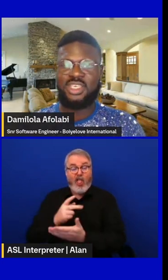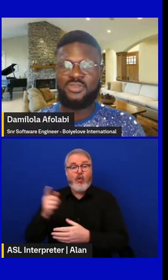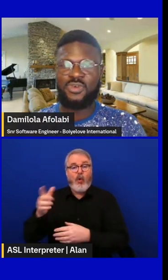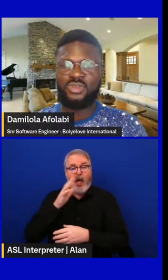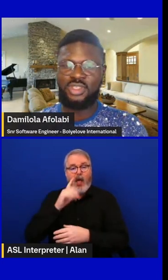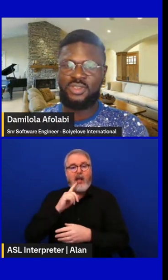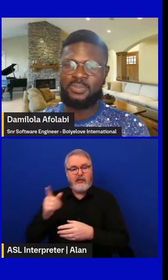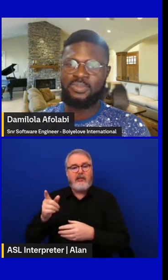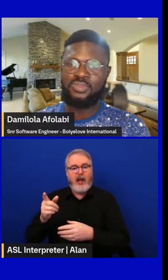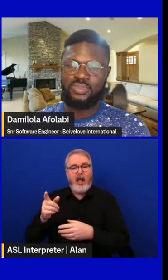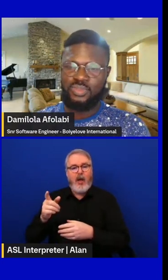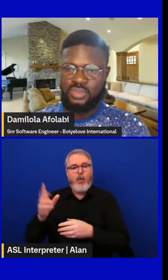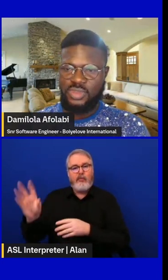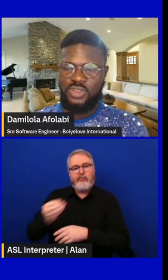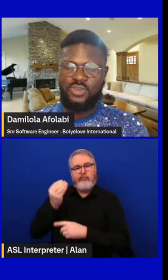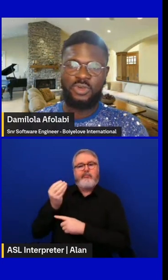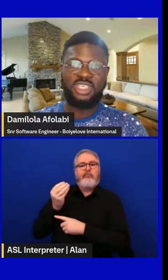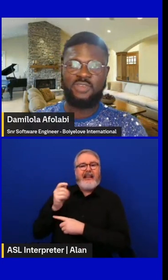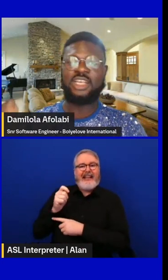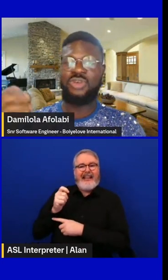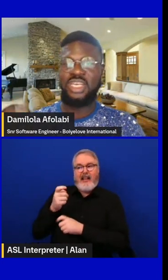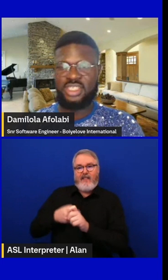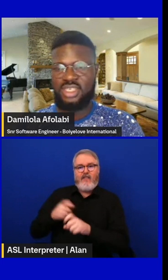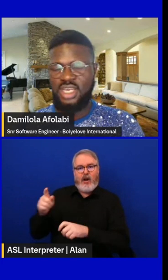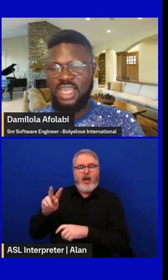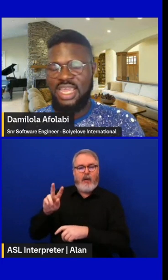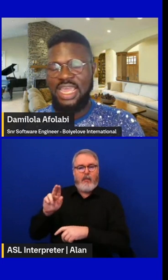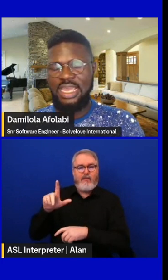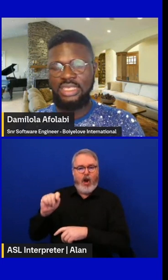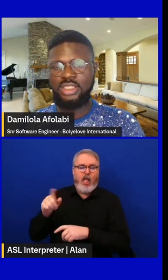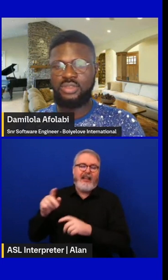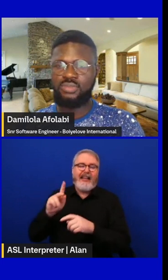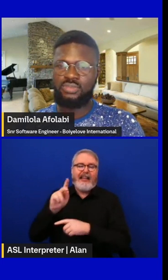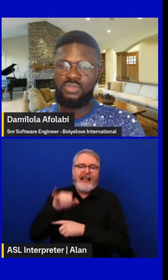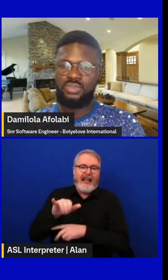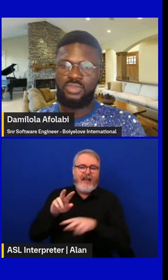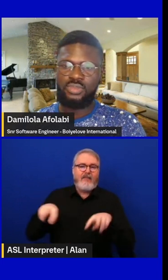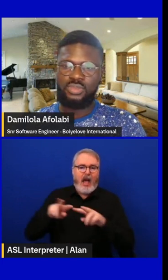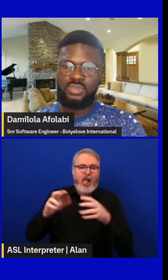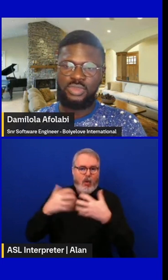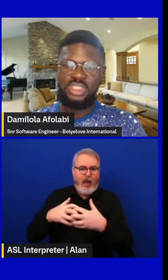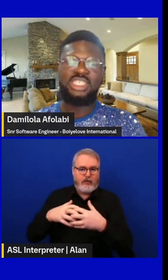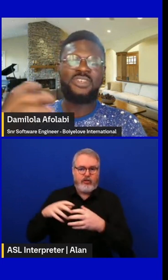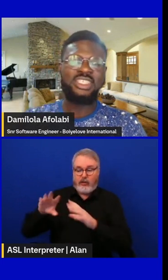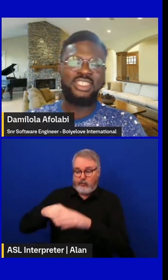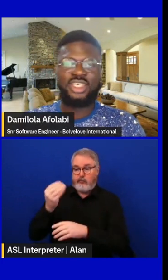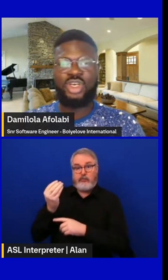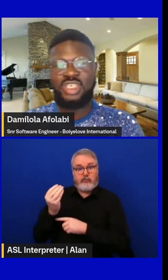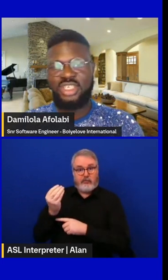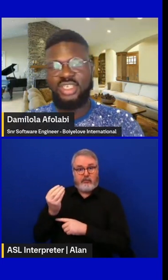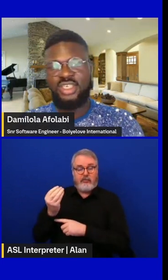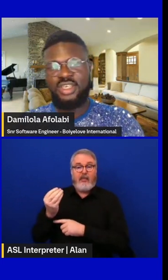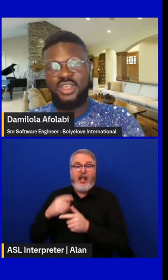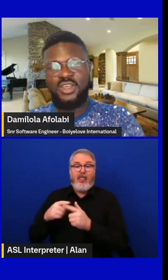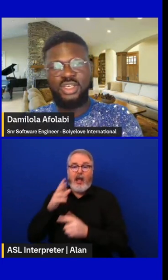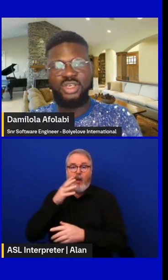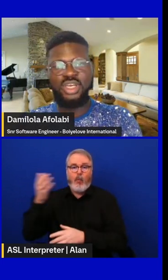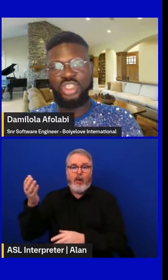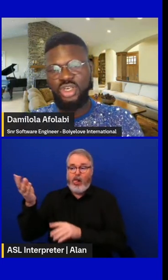from the key vault, from the key value engine, and delivers it